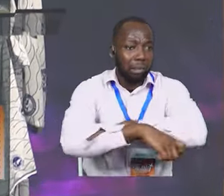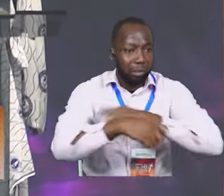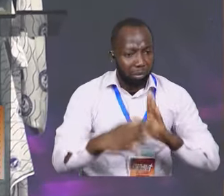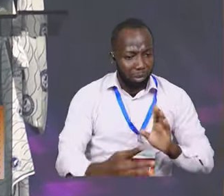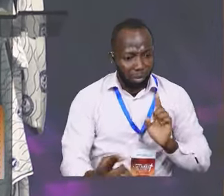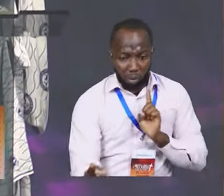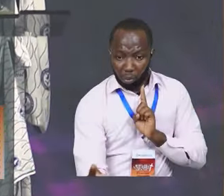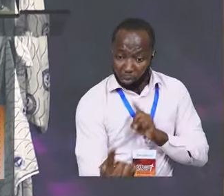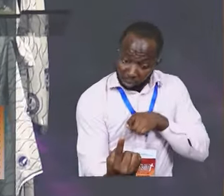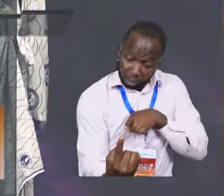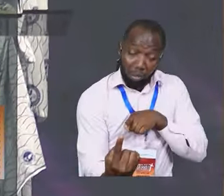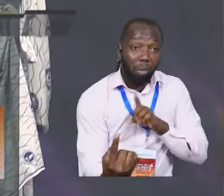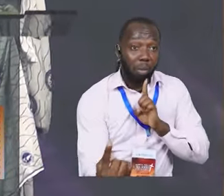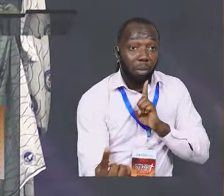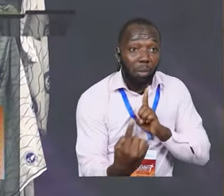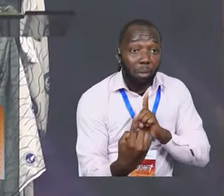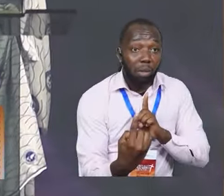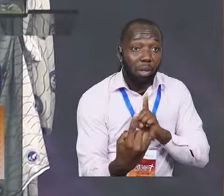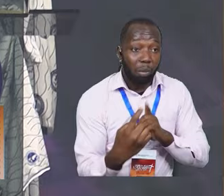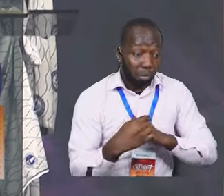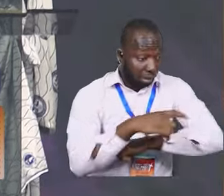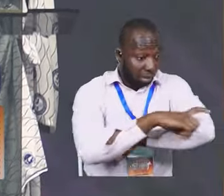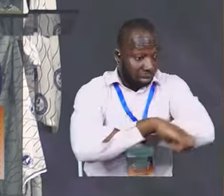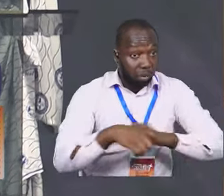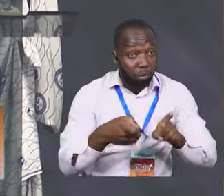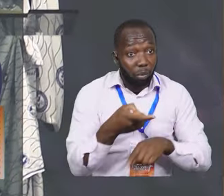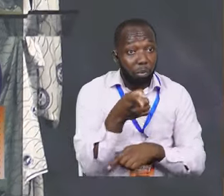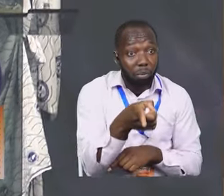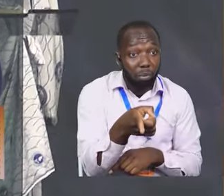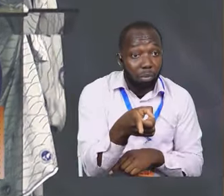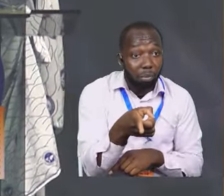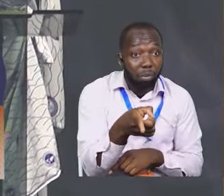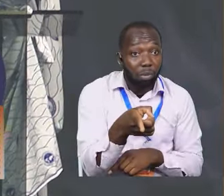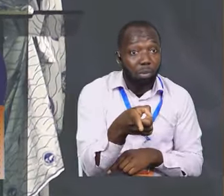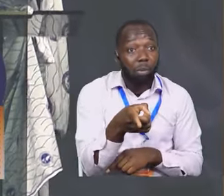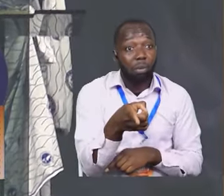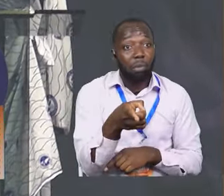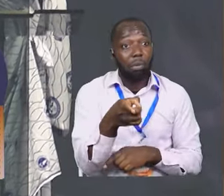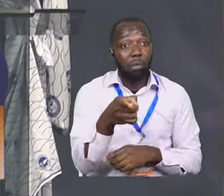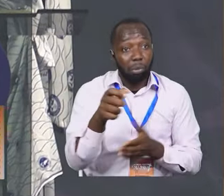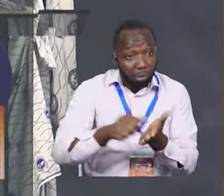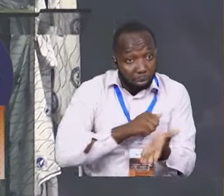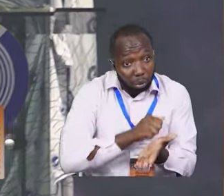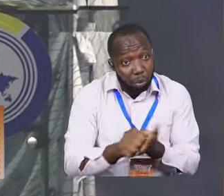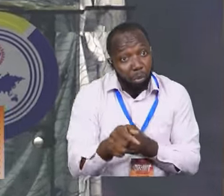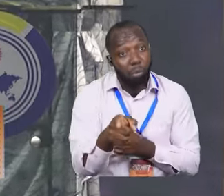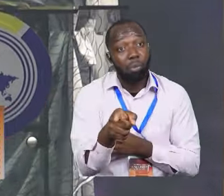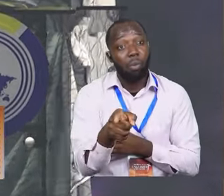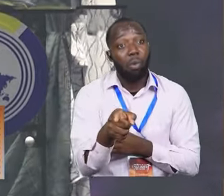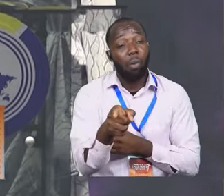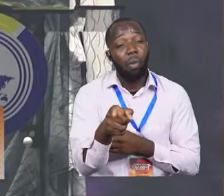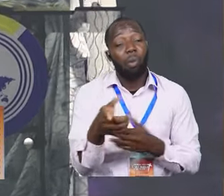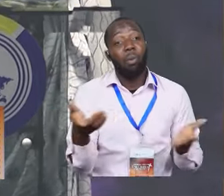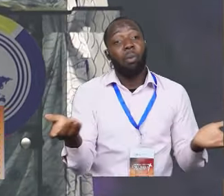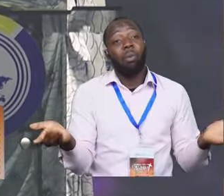Has the thief come to where you are to steal from you? To destroy you?